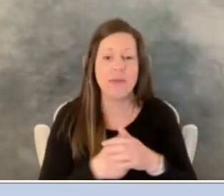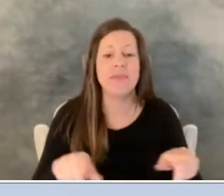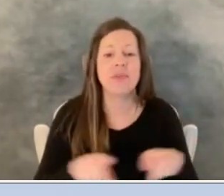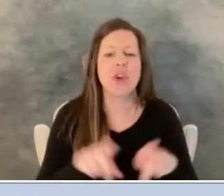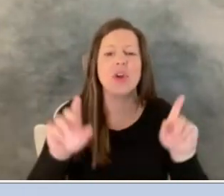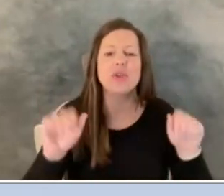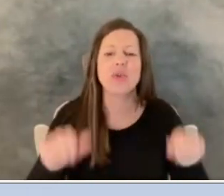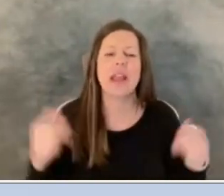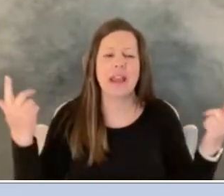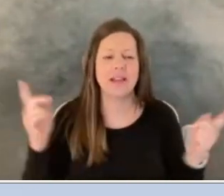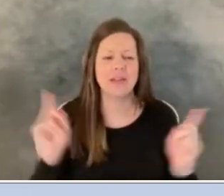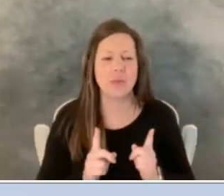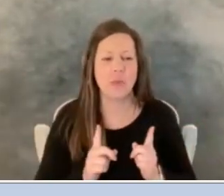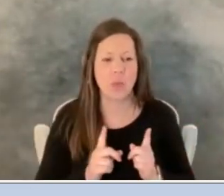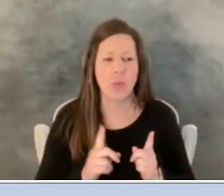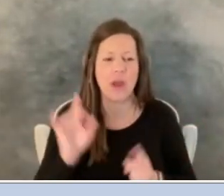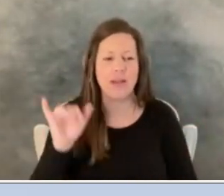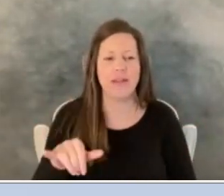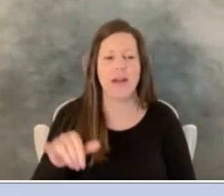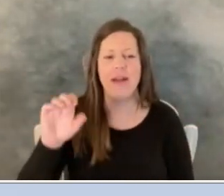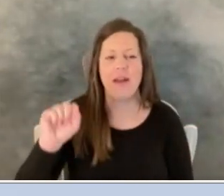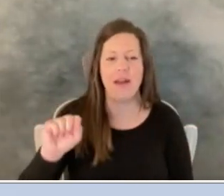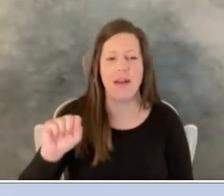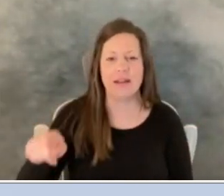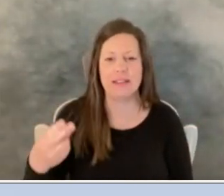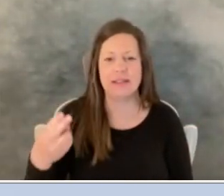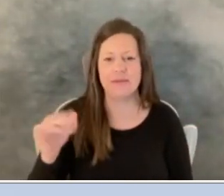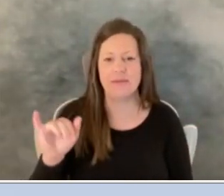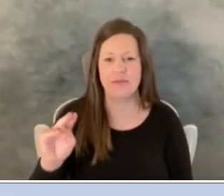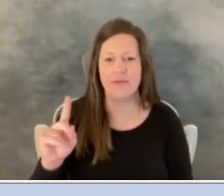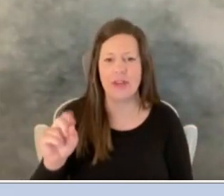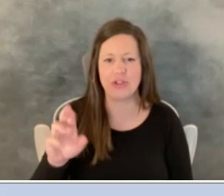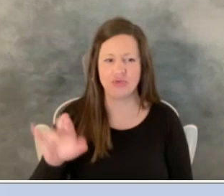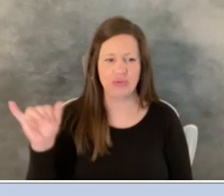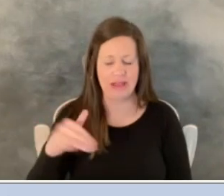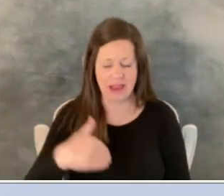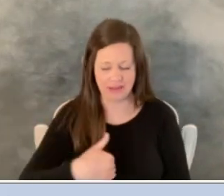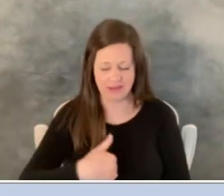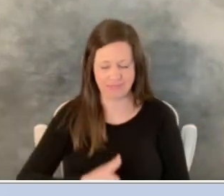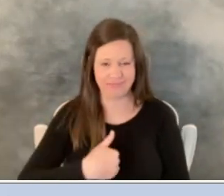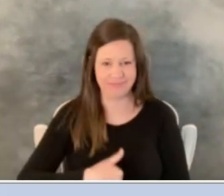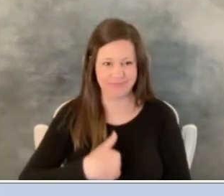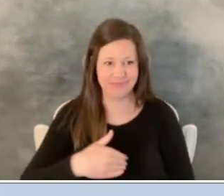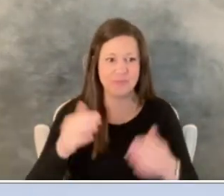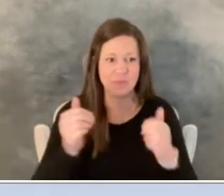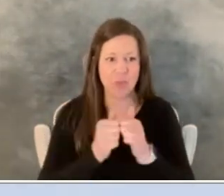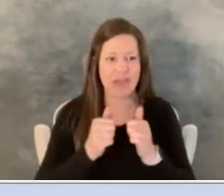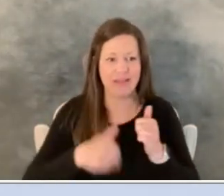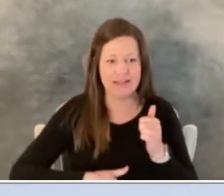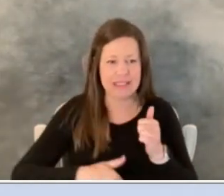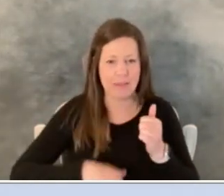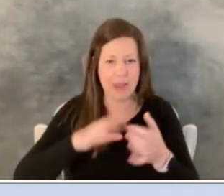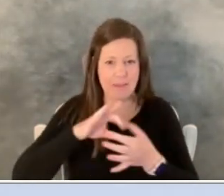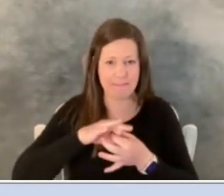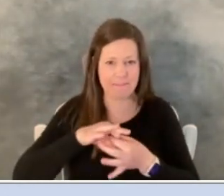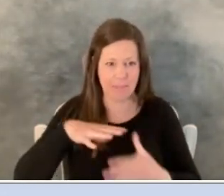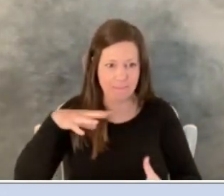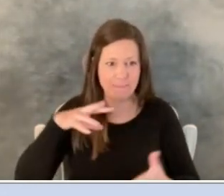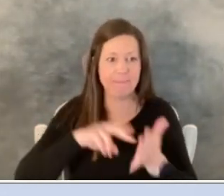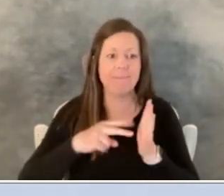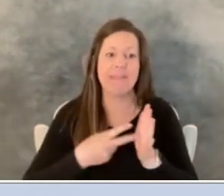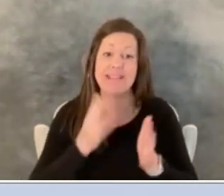esophageal sphincter, the food pipes opening into the stomach. So that also increases the chances of you getting